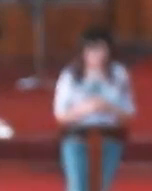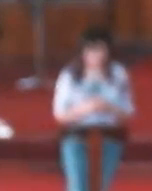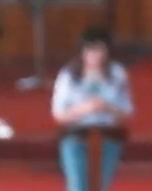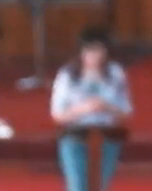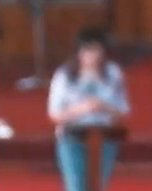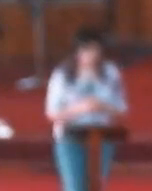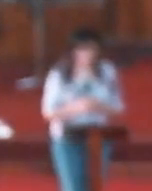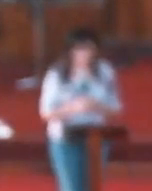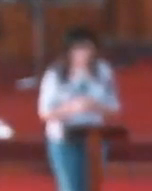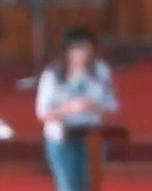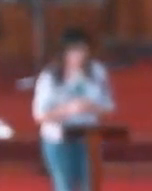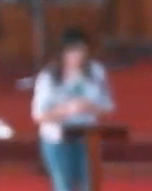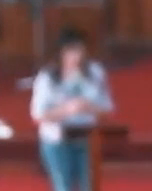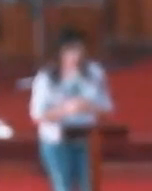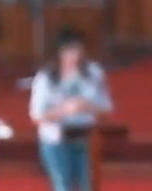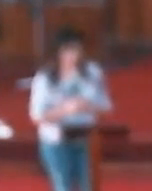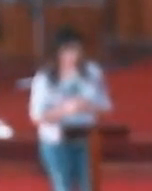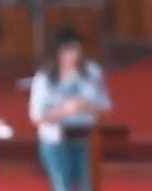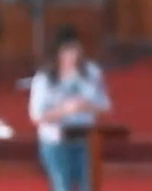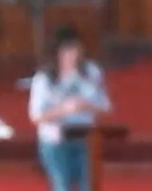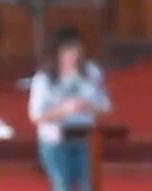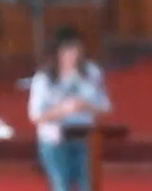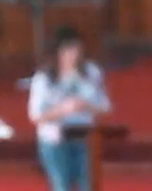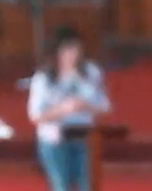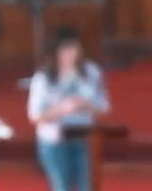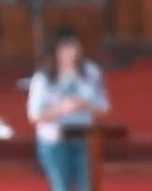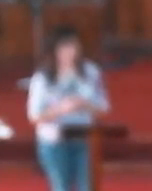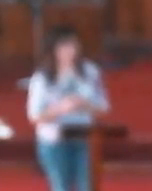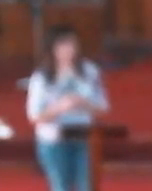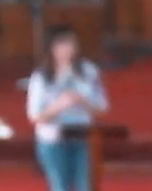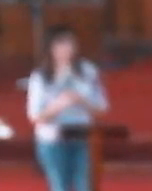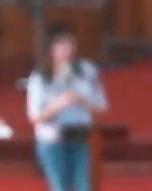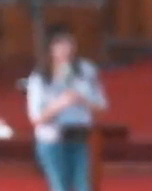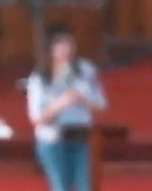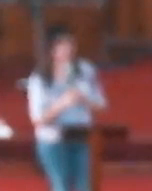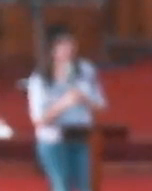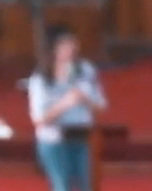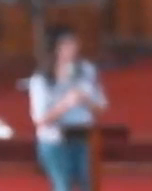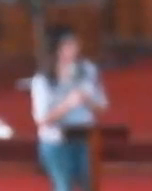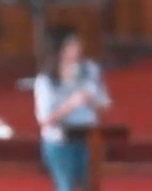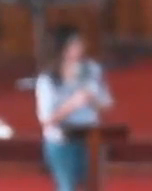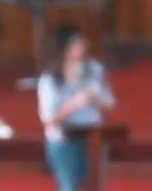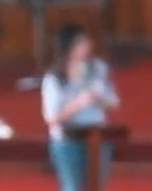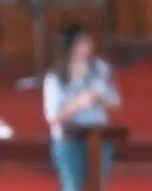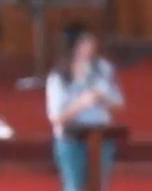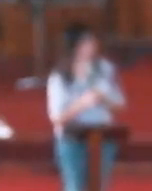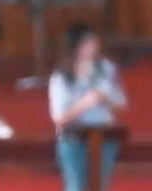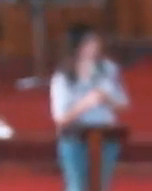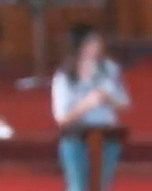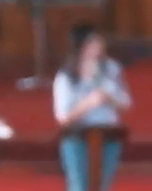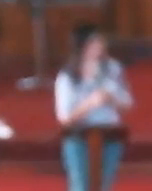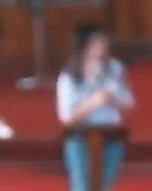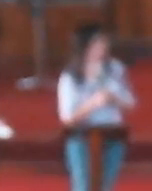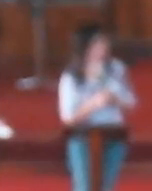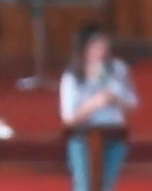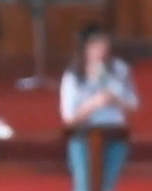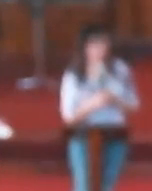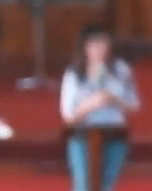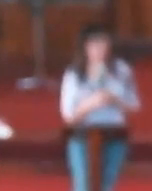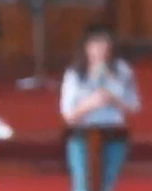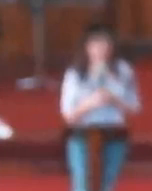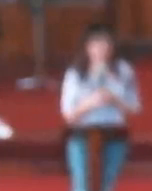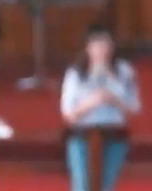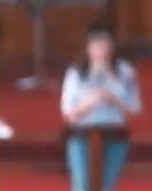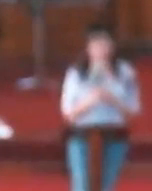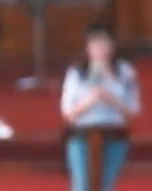neighbor's hands. ¿De qué está hablando este versículo? What is this verse speaking about? Está hablando de que profetizamos nuestro